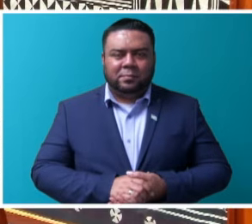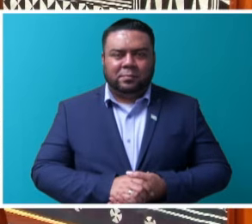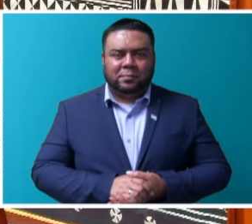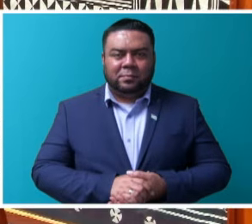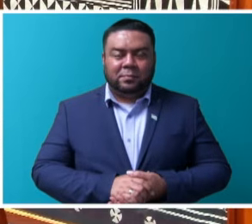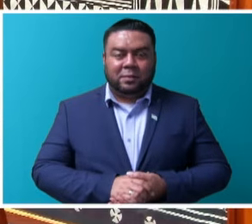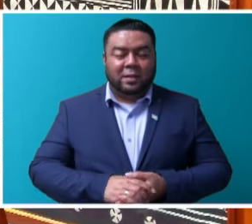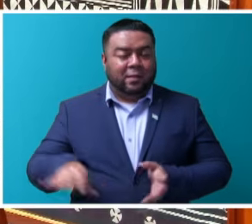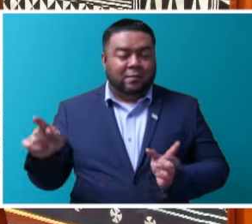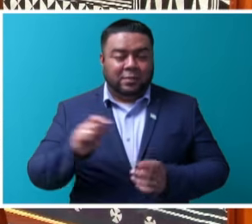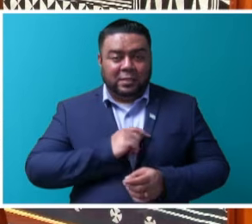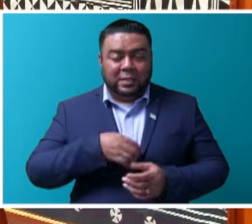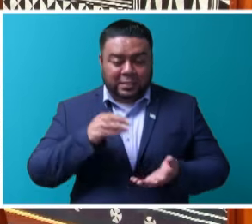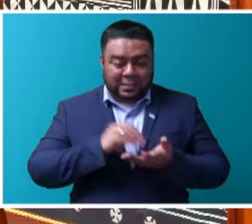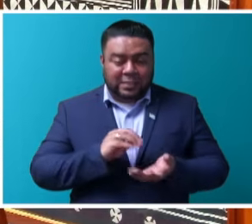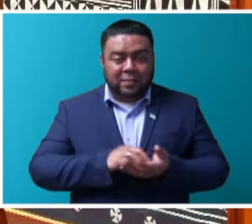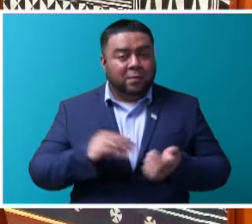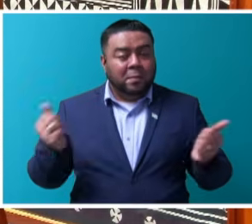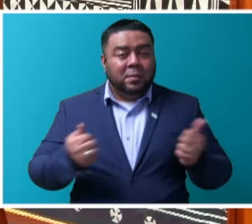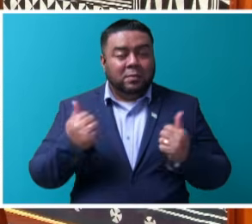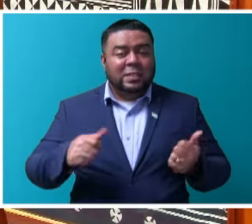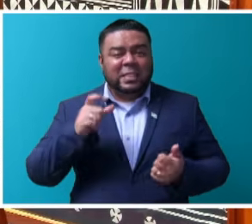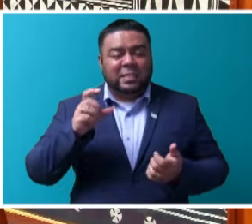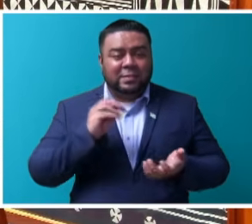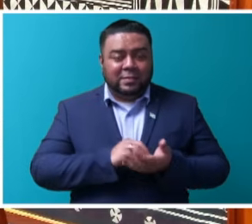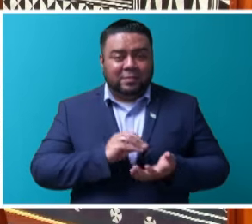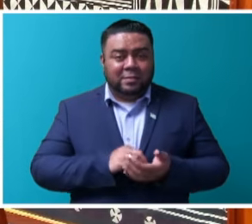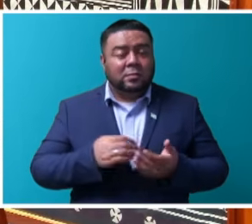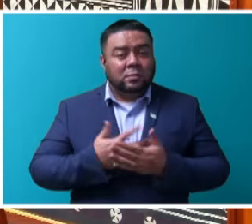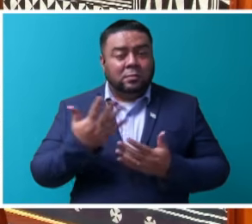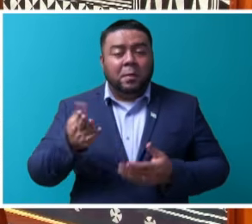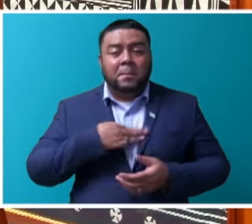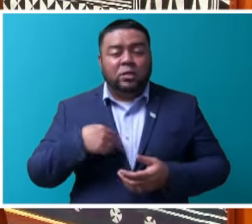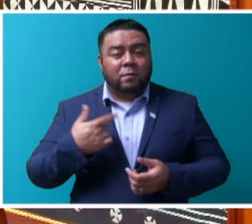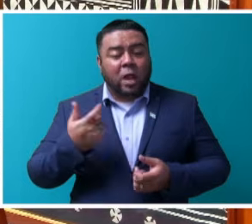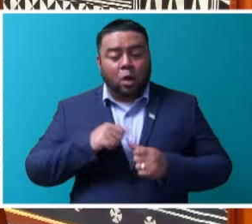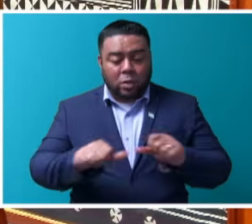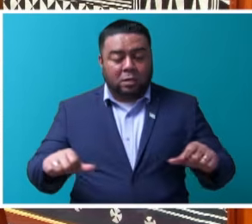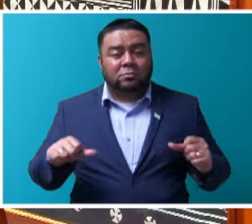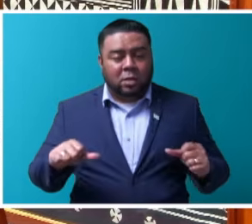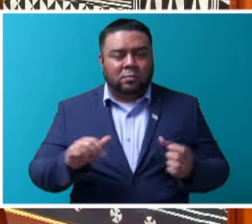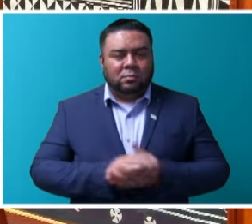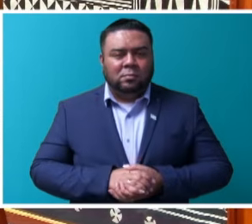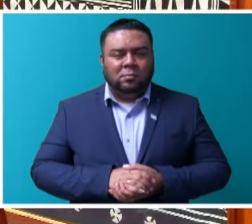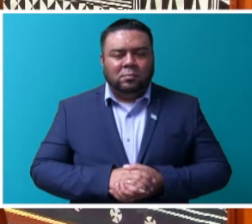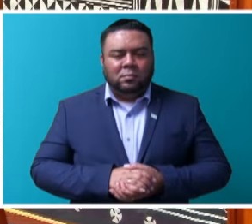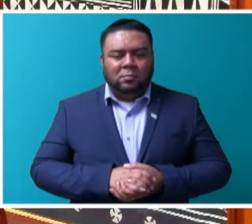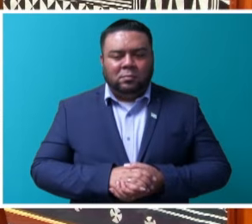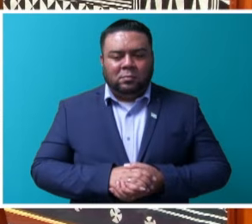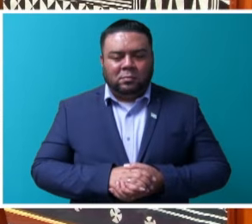The fact that he served all or most of his civil service days in the Ministry of Agriculture honed his